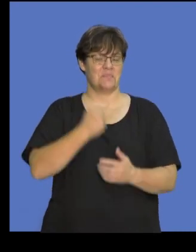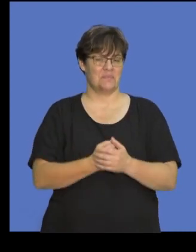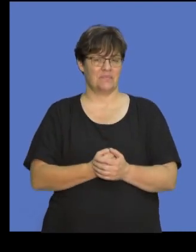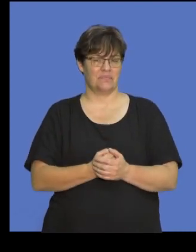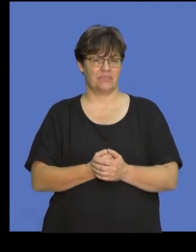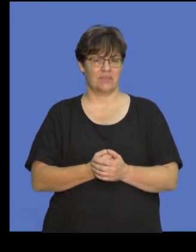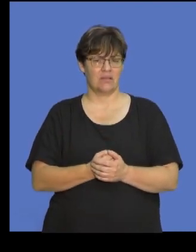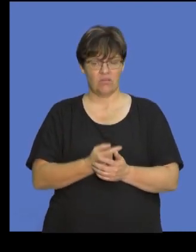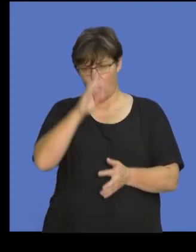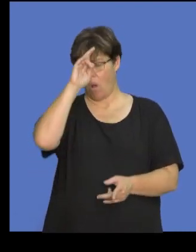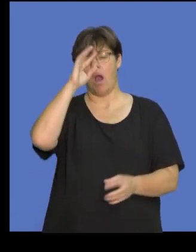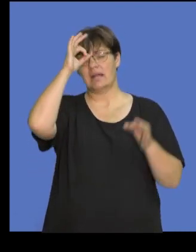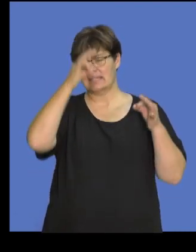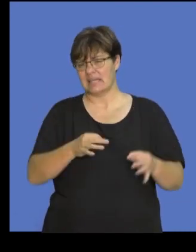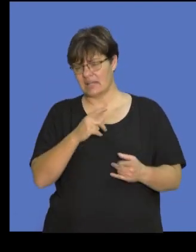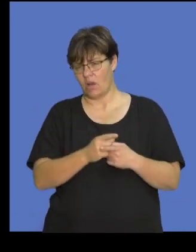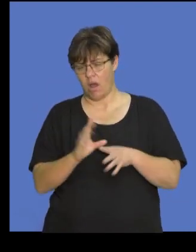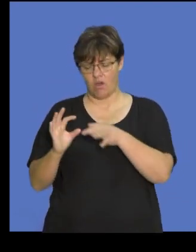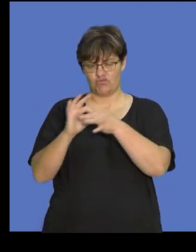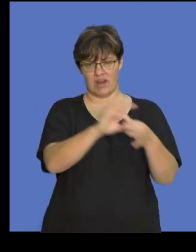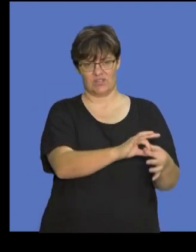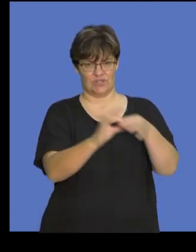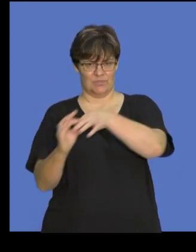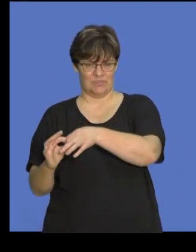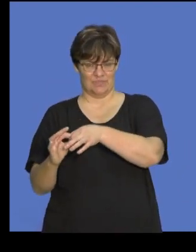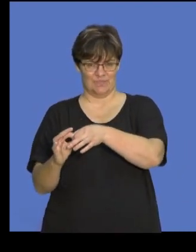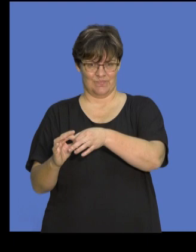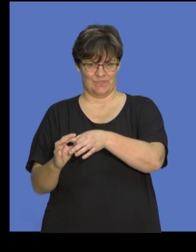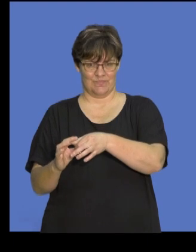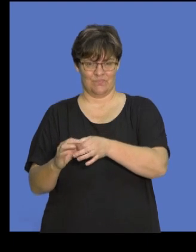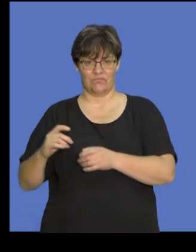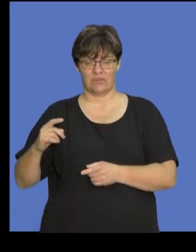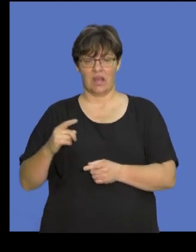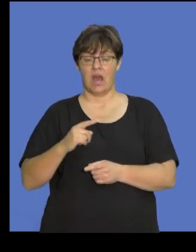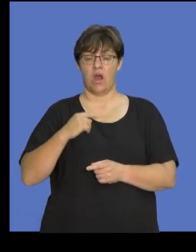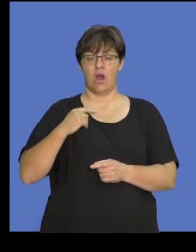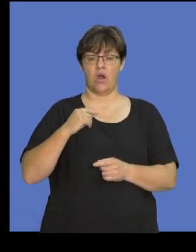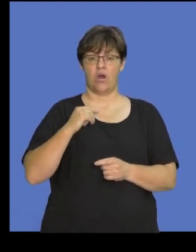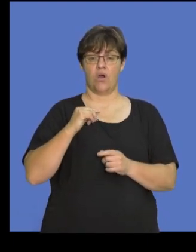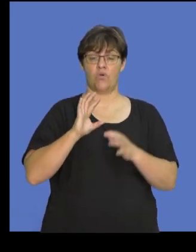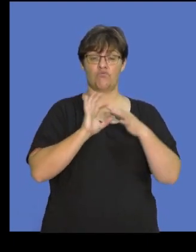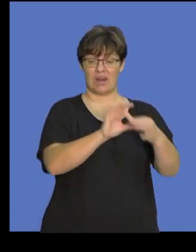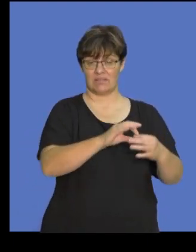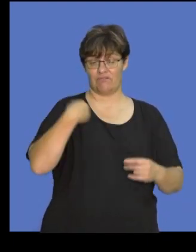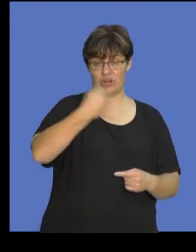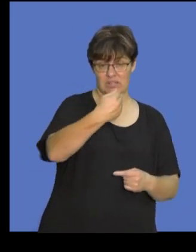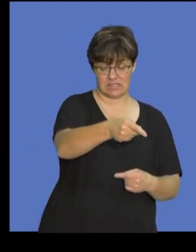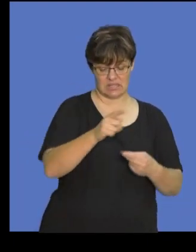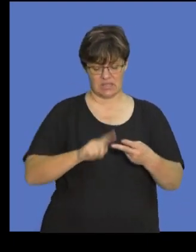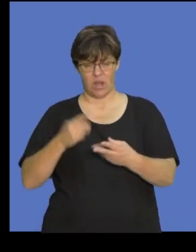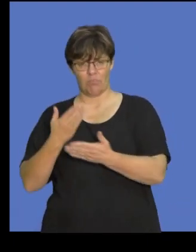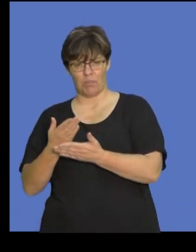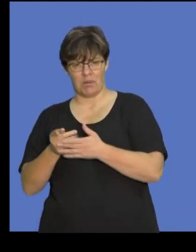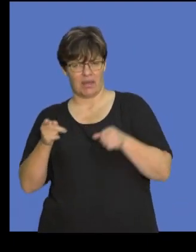so far-fetched. What conclusion can you make about the relationship between relative